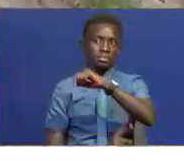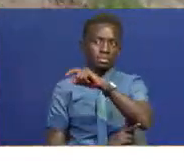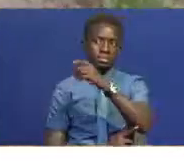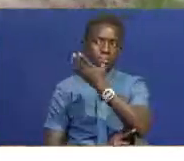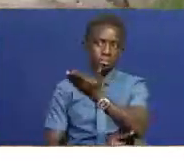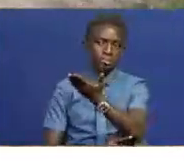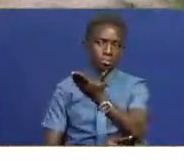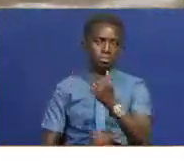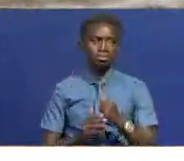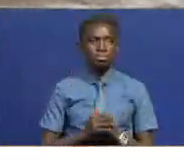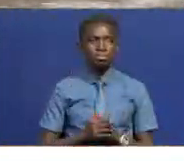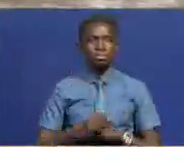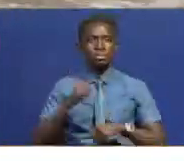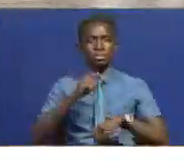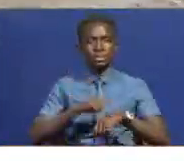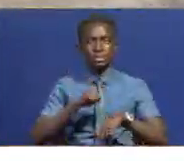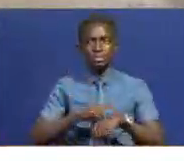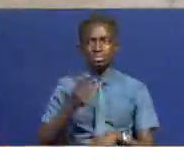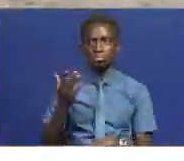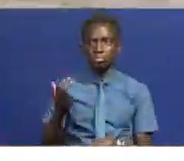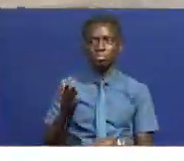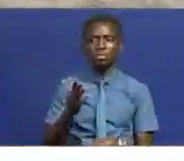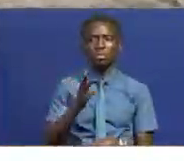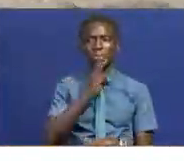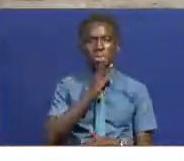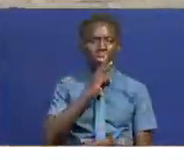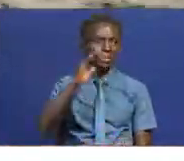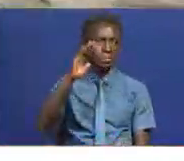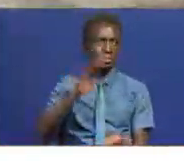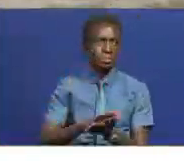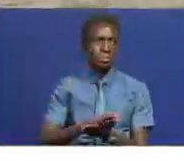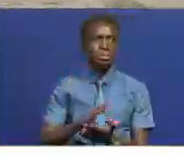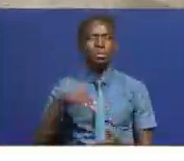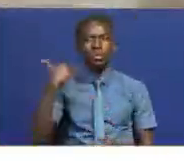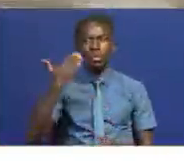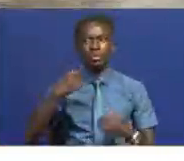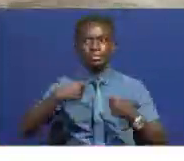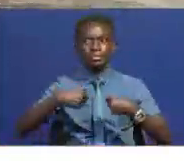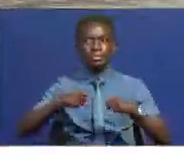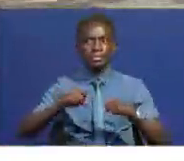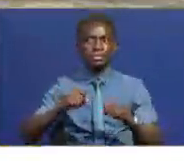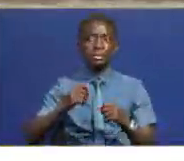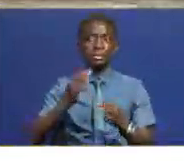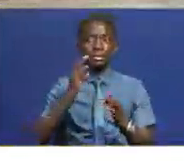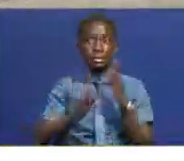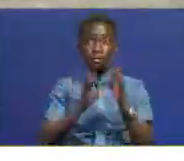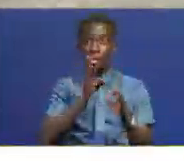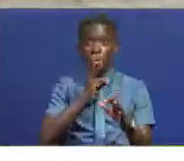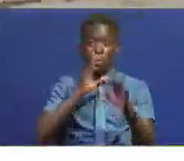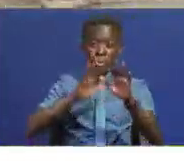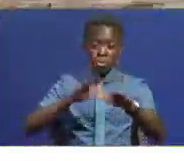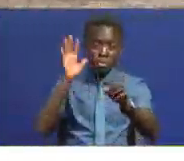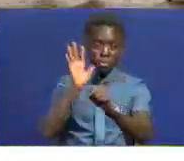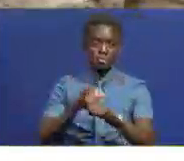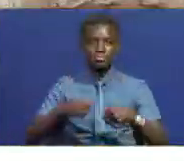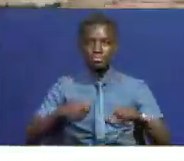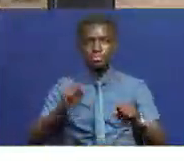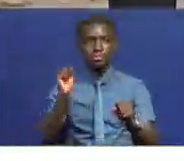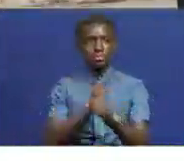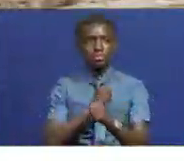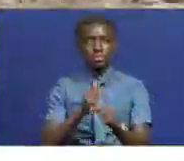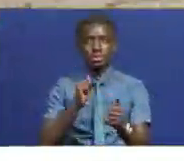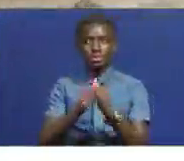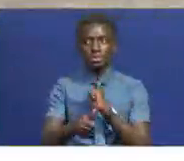wakati laga inapoteremka huwa mapikipiki mengi ayespita na hata magari.